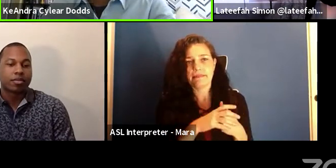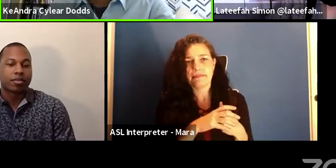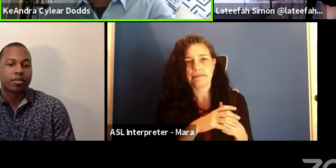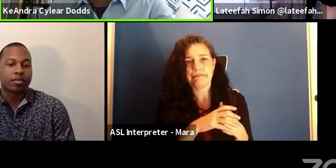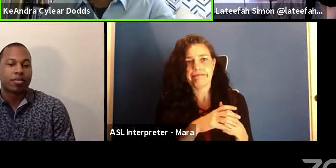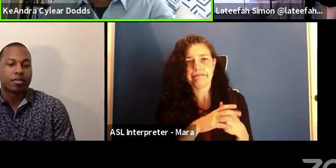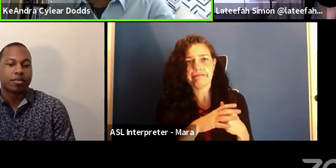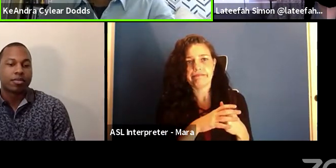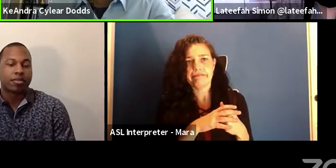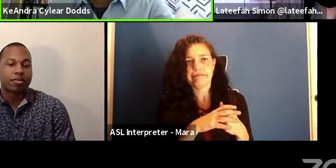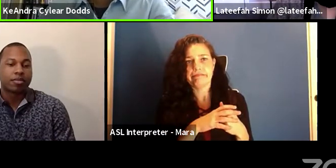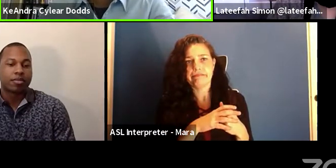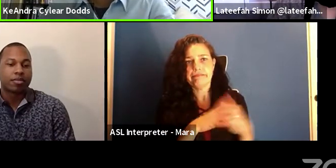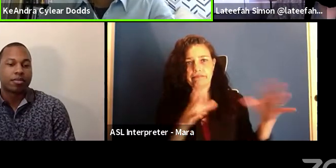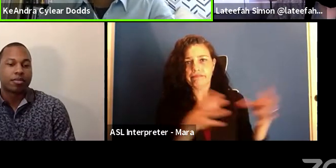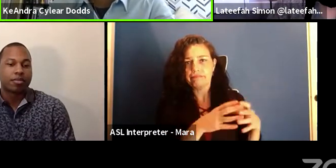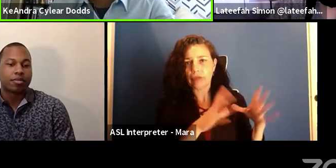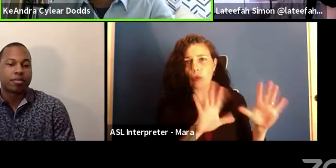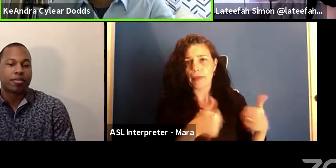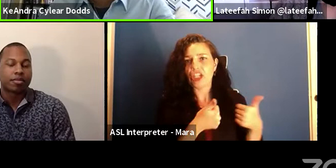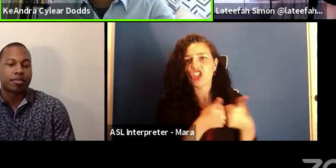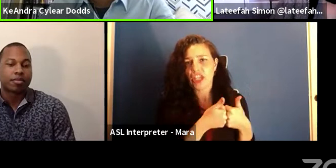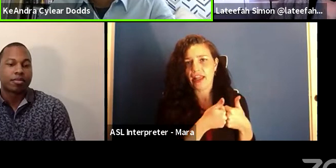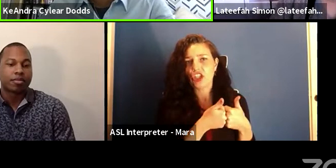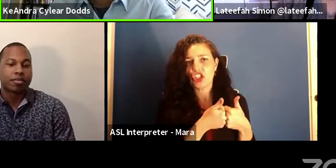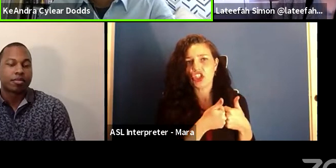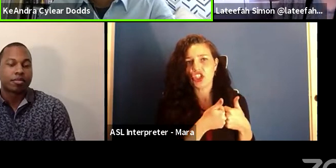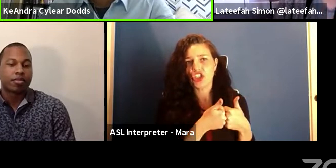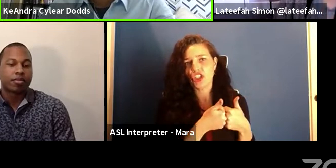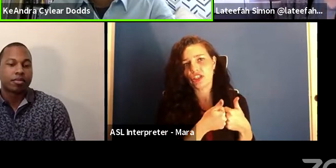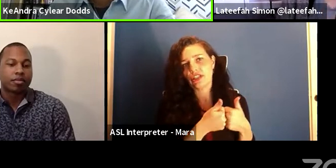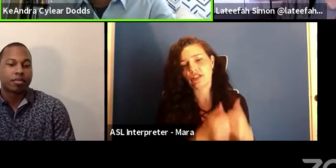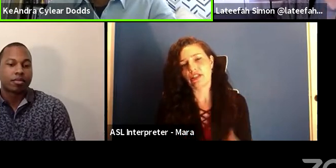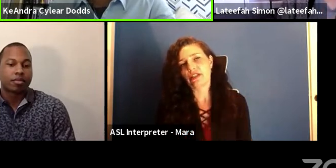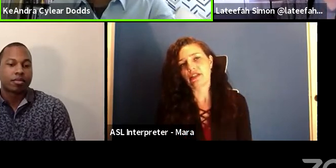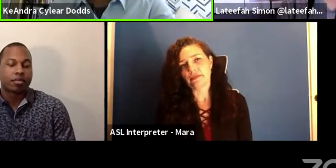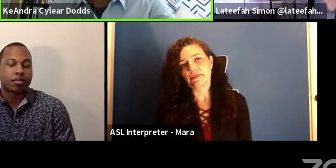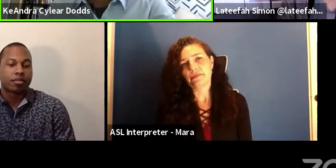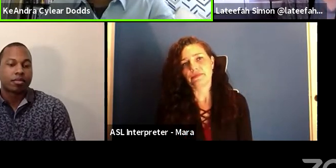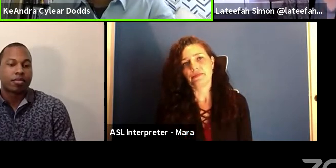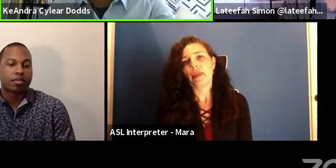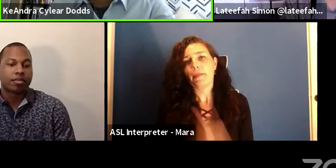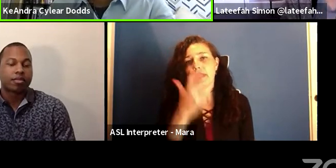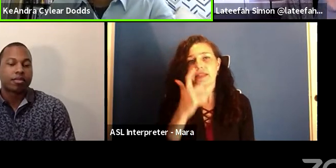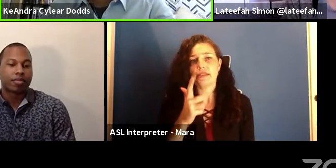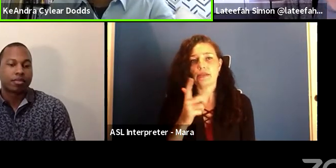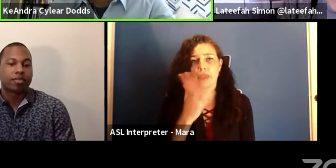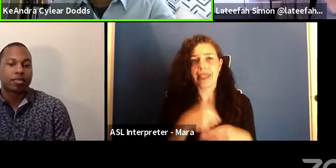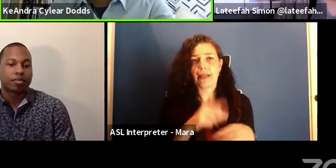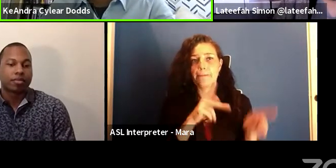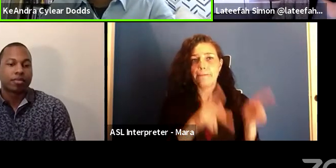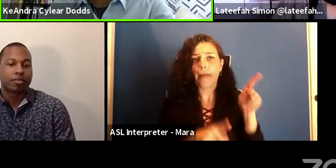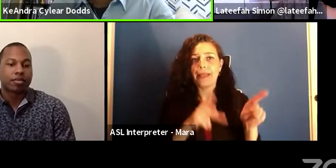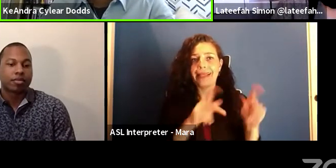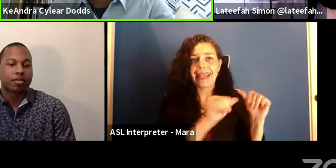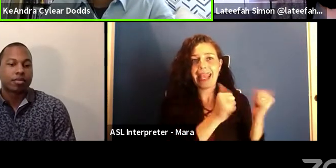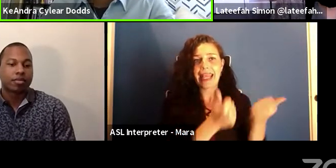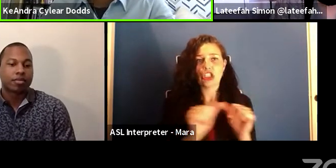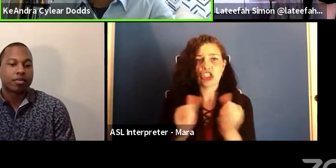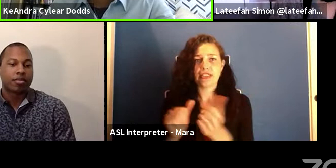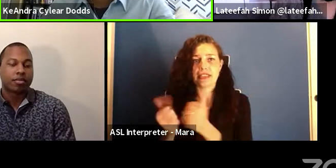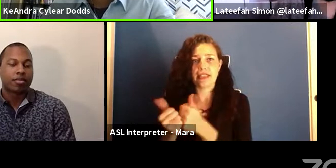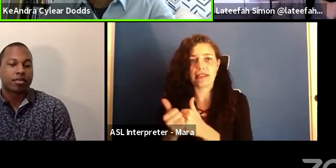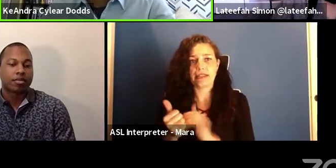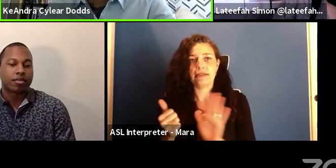I think this will be a challenge for us, because I think, you know, within public agencies, and this is kind of getting into one of the